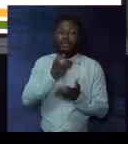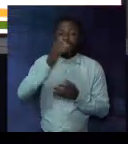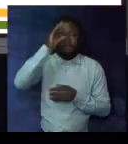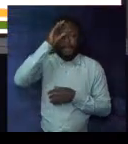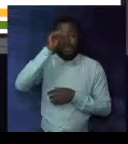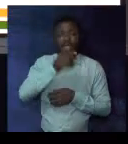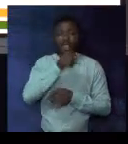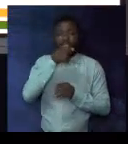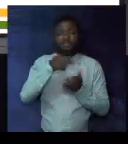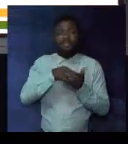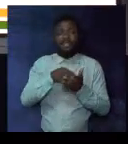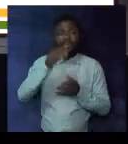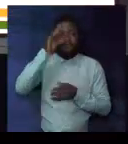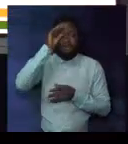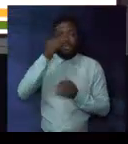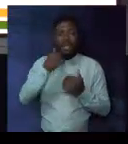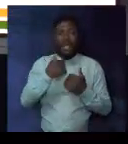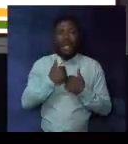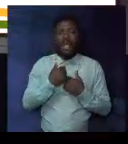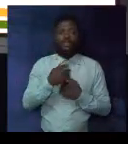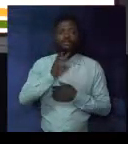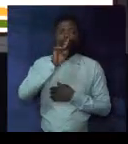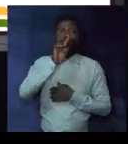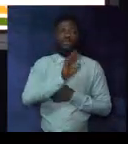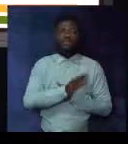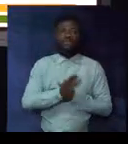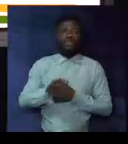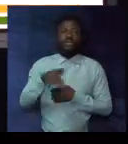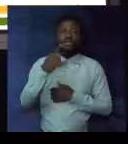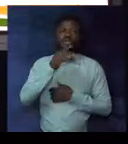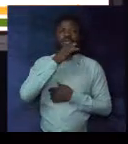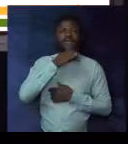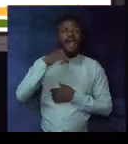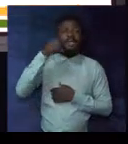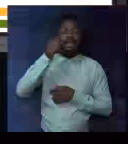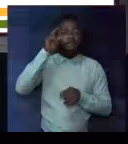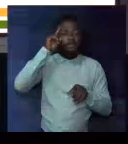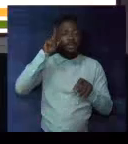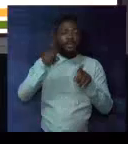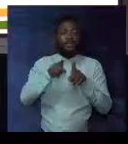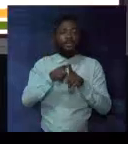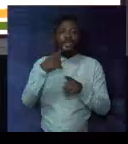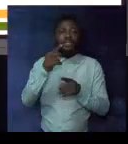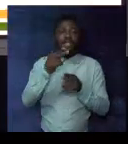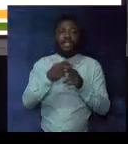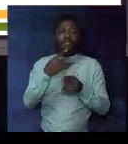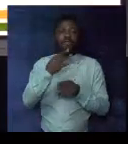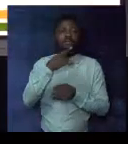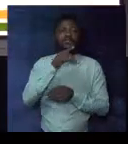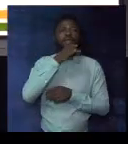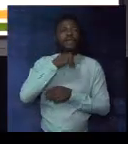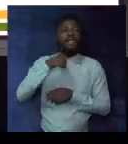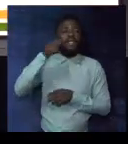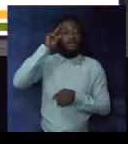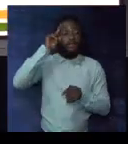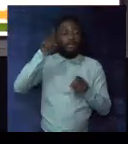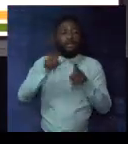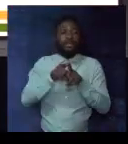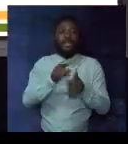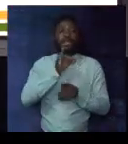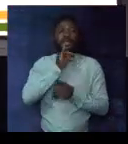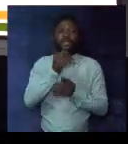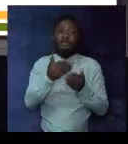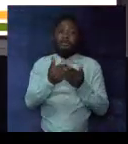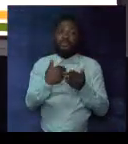rich man, and this man had 2 children. The elder brother, the name of the elder brother